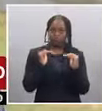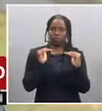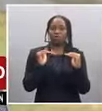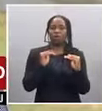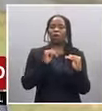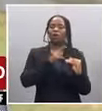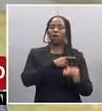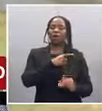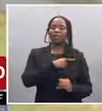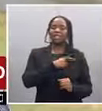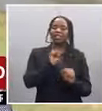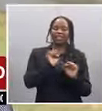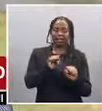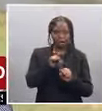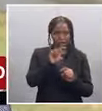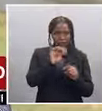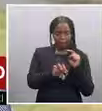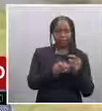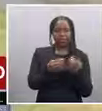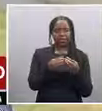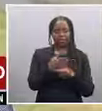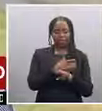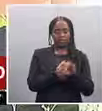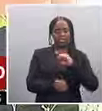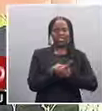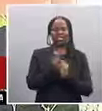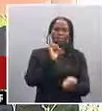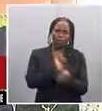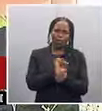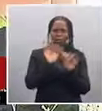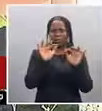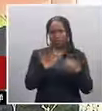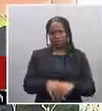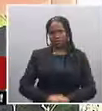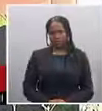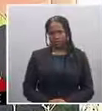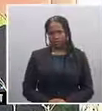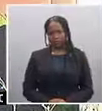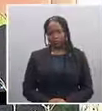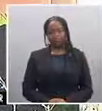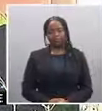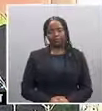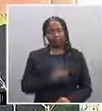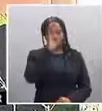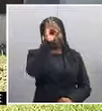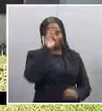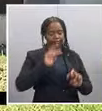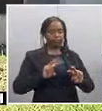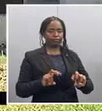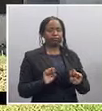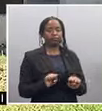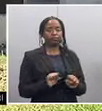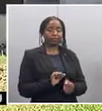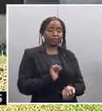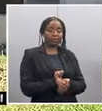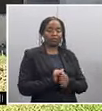whereby we'll be able to detect things before they happen and we arrest people. Police are investigating a murder case. No arrests